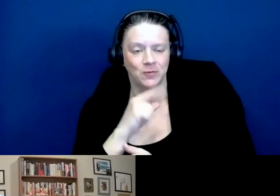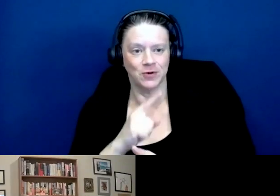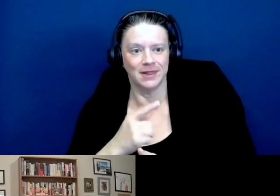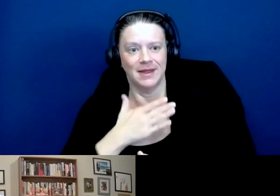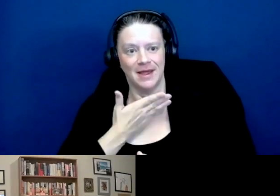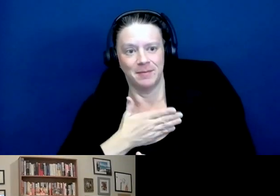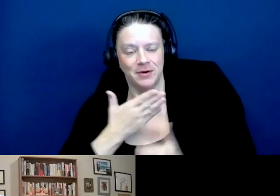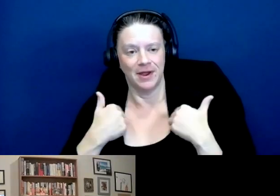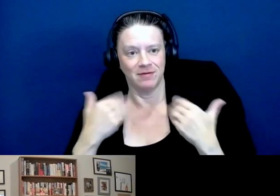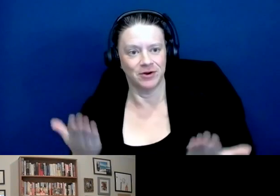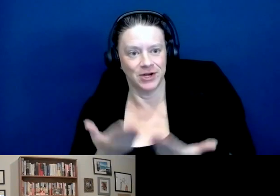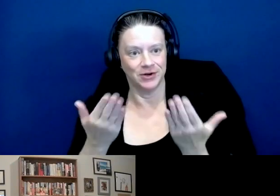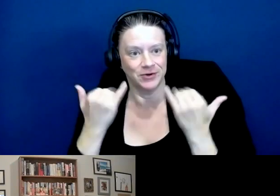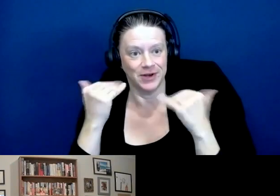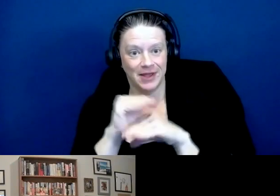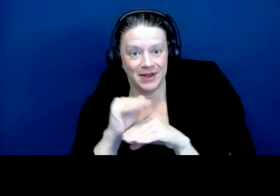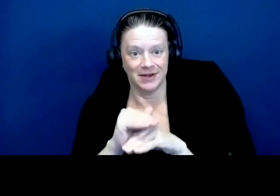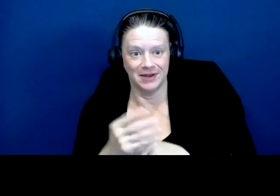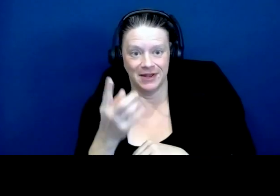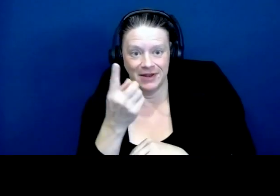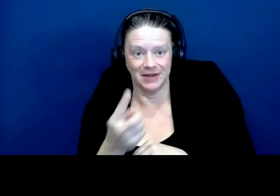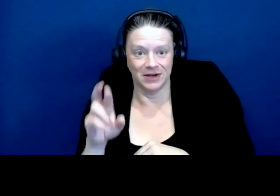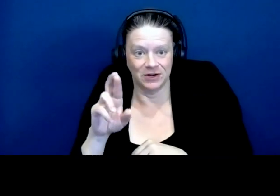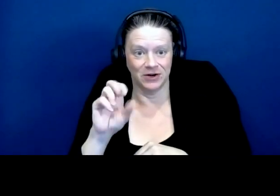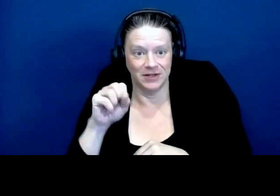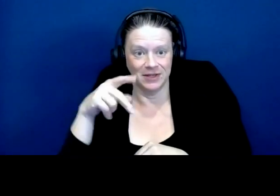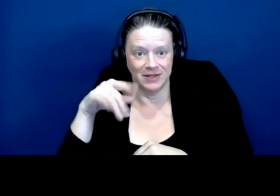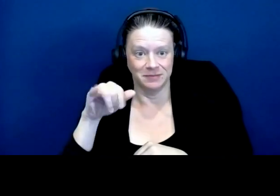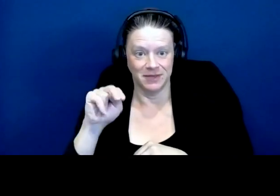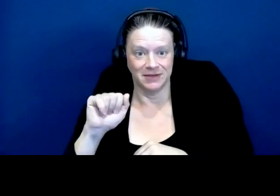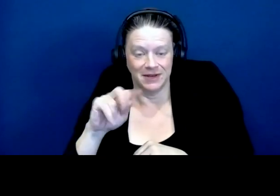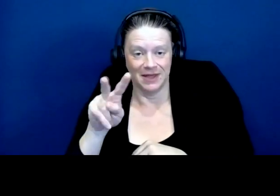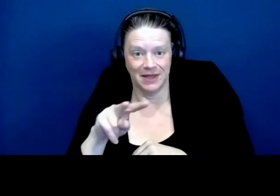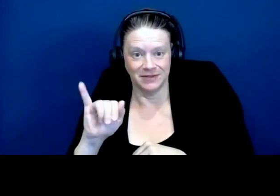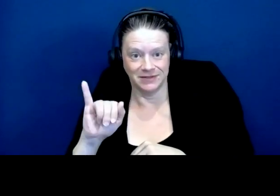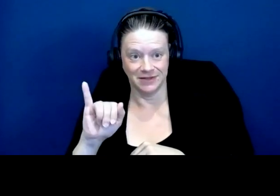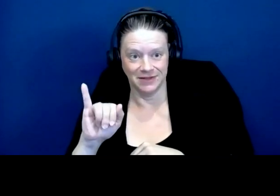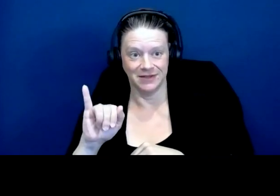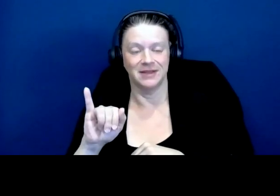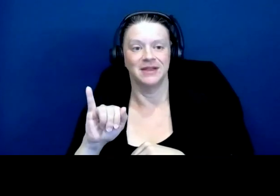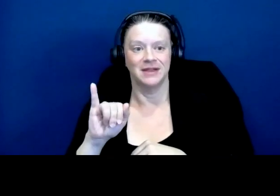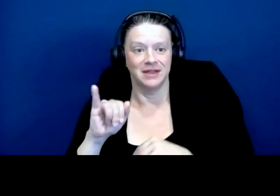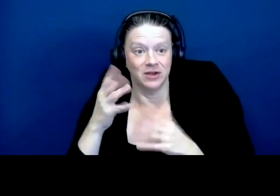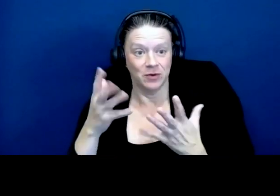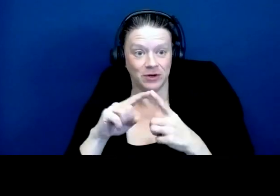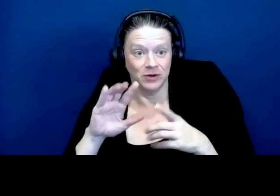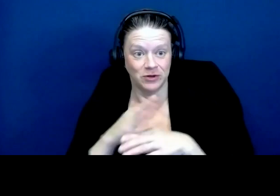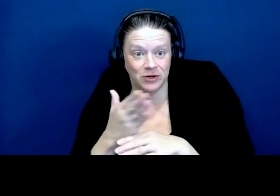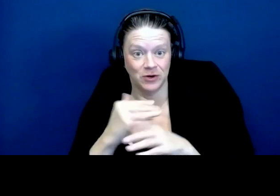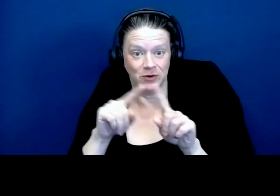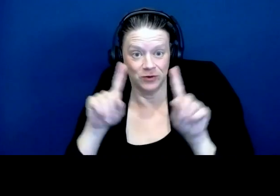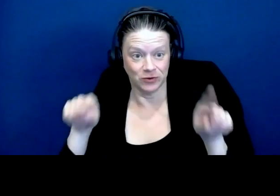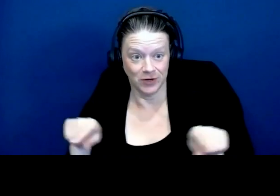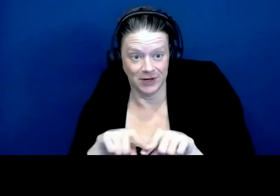So Dr. Spinazzi, you want to go ahead and share your screen, or did you want me to share mine? I would love to share my screen. Okay,